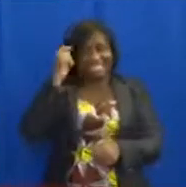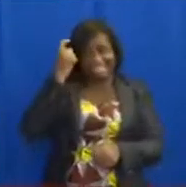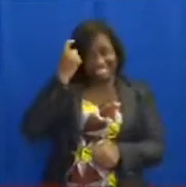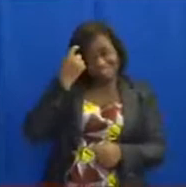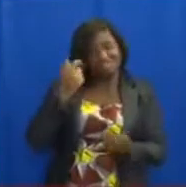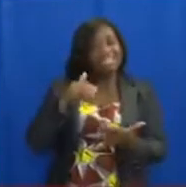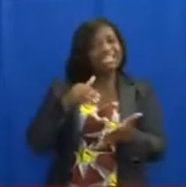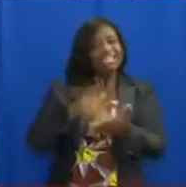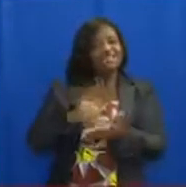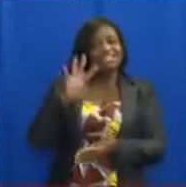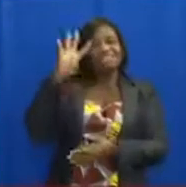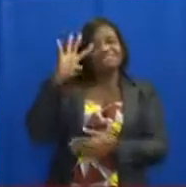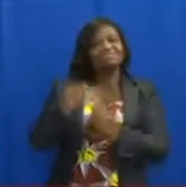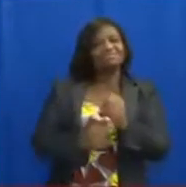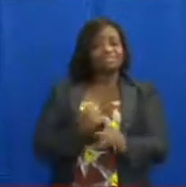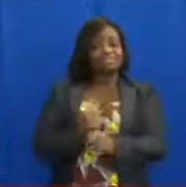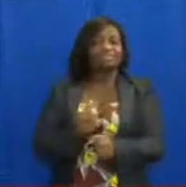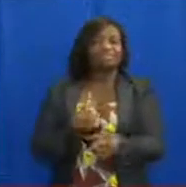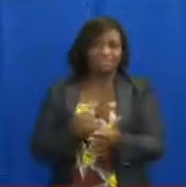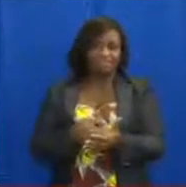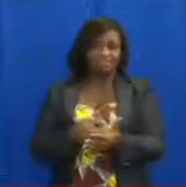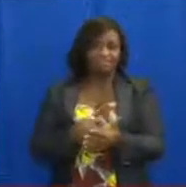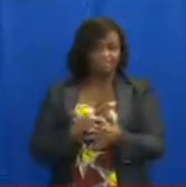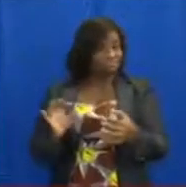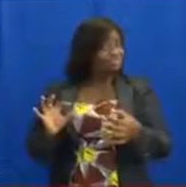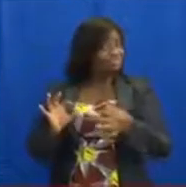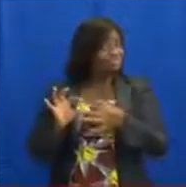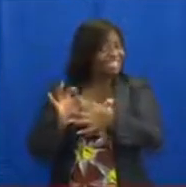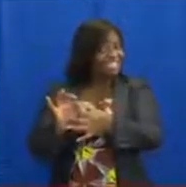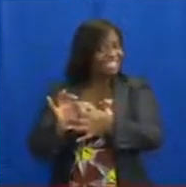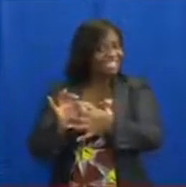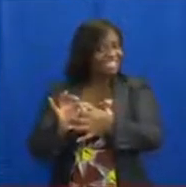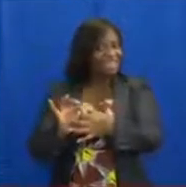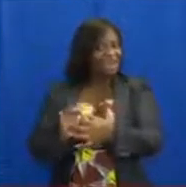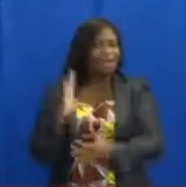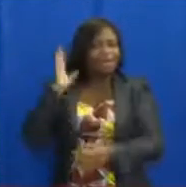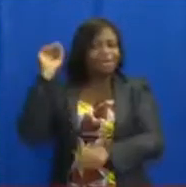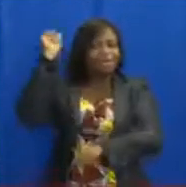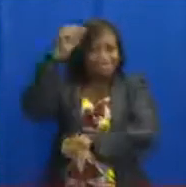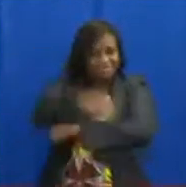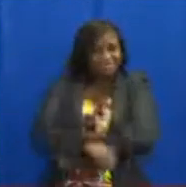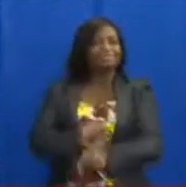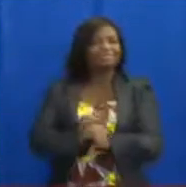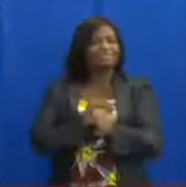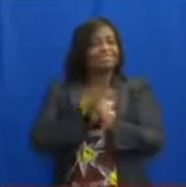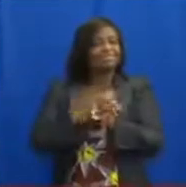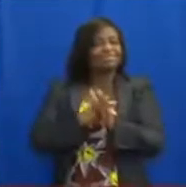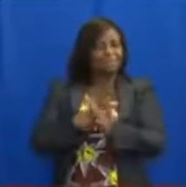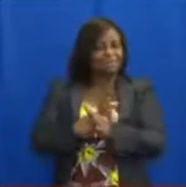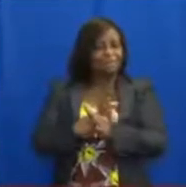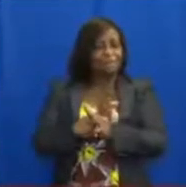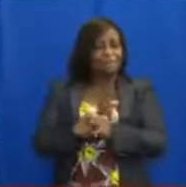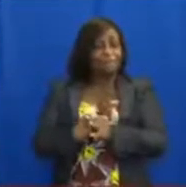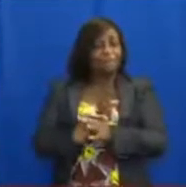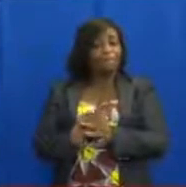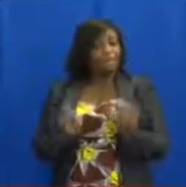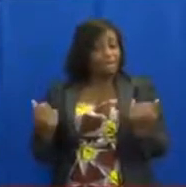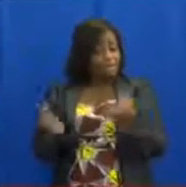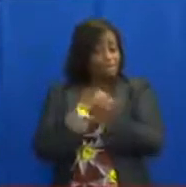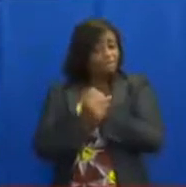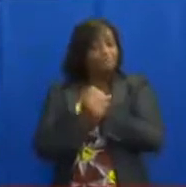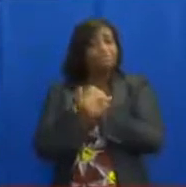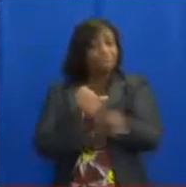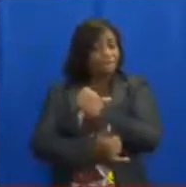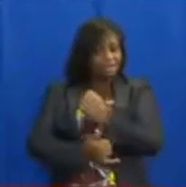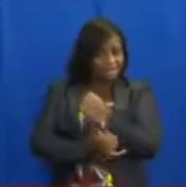my government for the next 4 years. And together, we shall defeat COVID and steer this